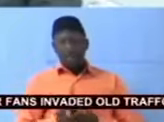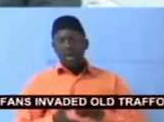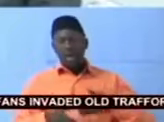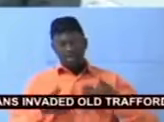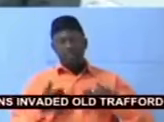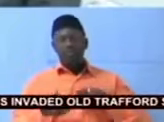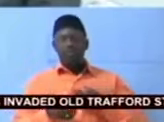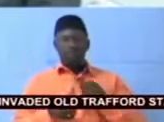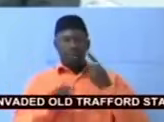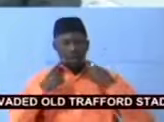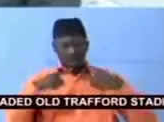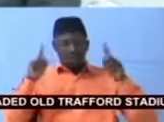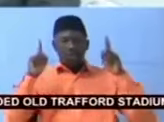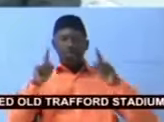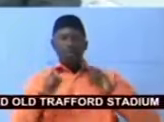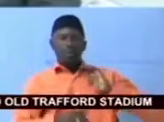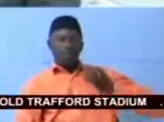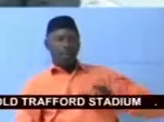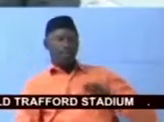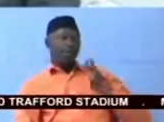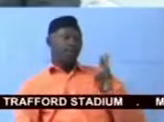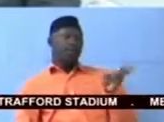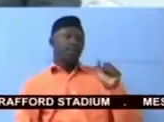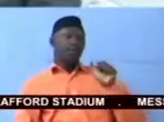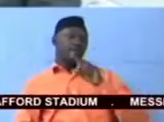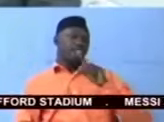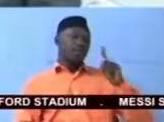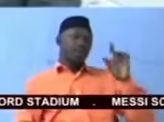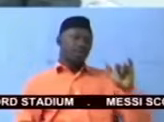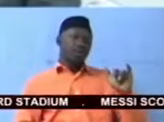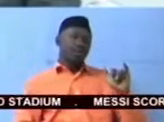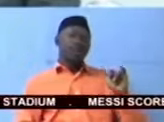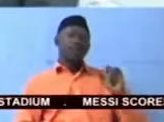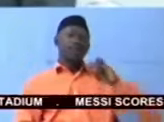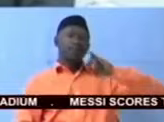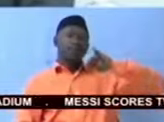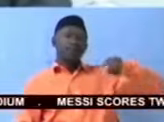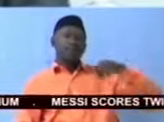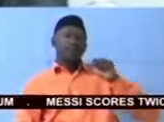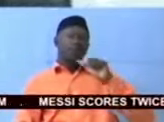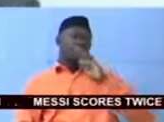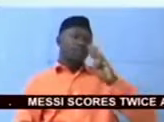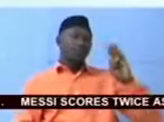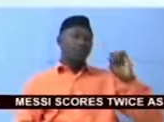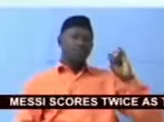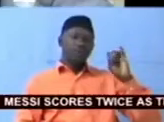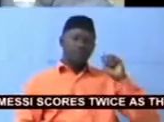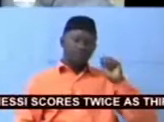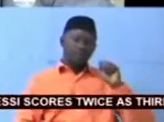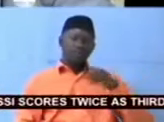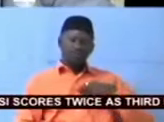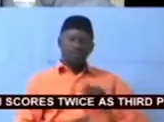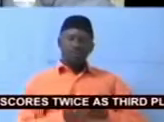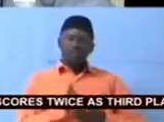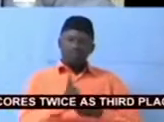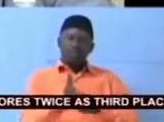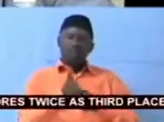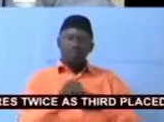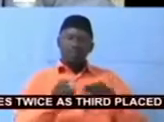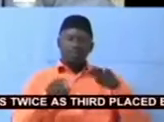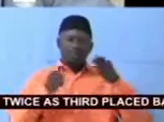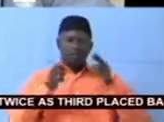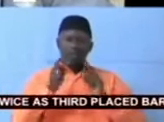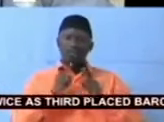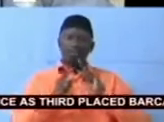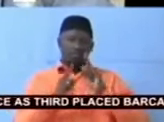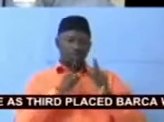Hadidan Dejabi would lead the next witness. Thank you very much, Mr. Chairman. Thank you. Thank you, Mr. Fall, lead counsel. Good afternoon, Mr.